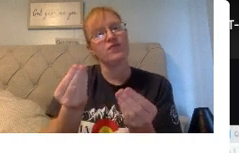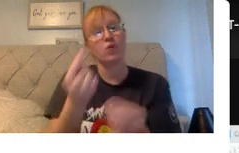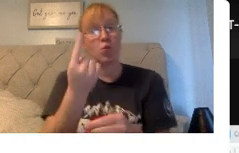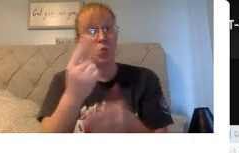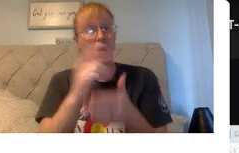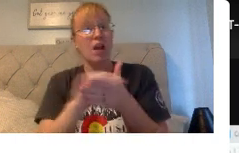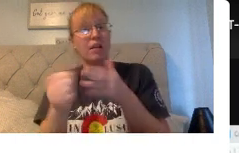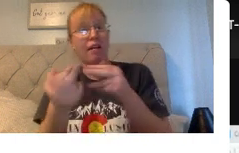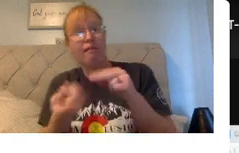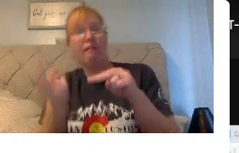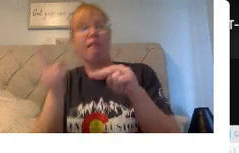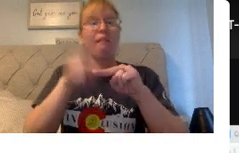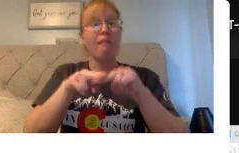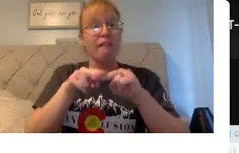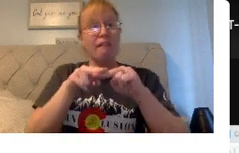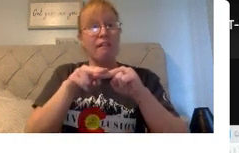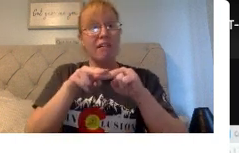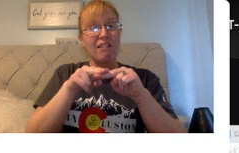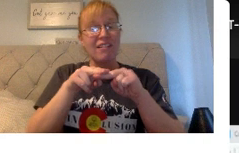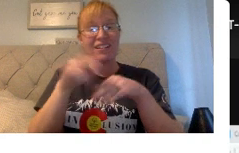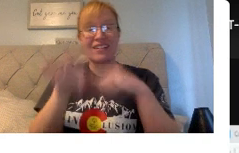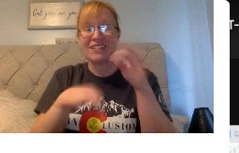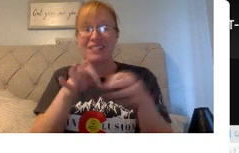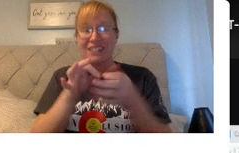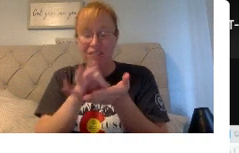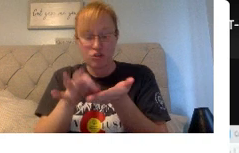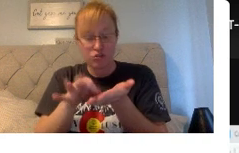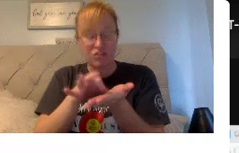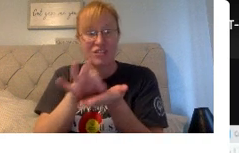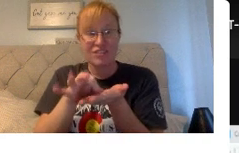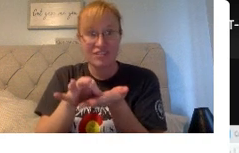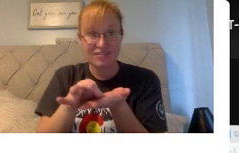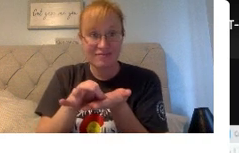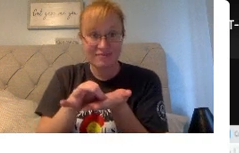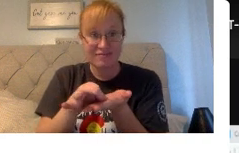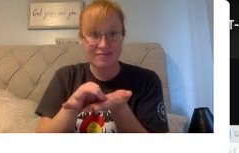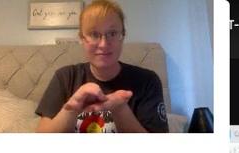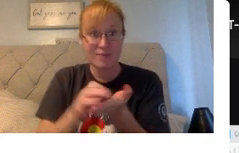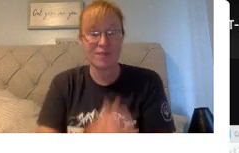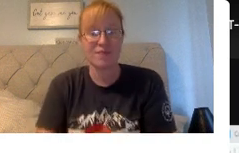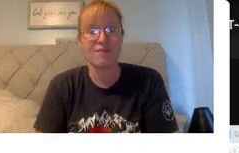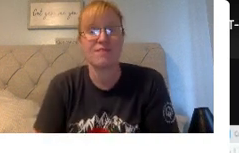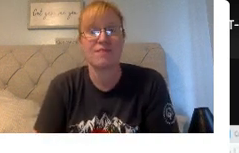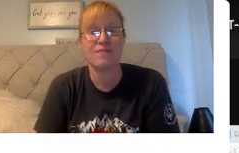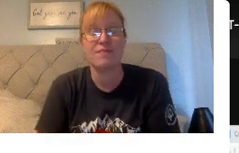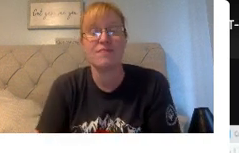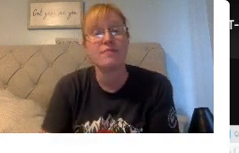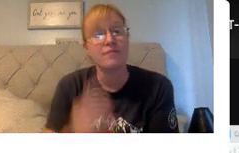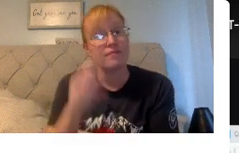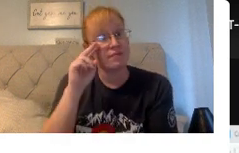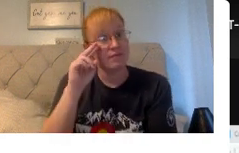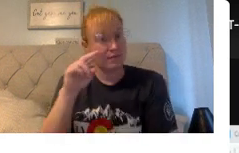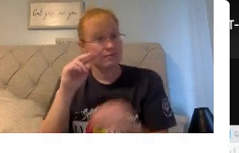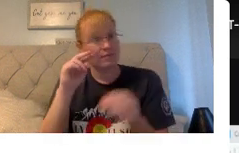$1 up instead of the change, okay? Or instead of the cents. So if I'm looking at my number